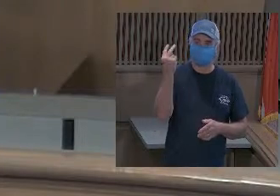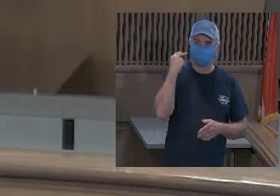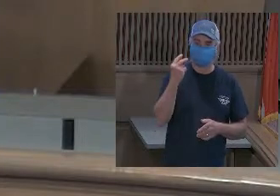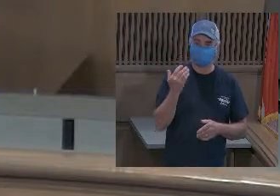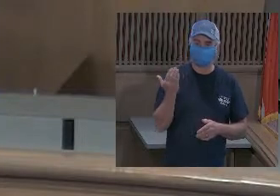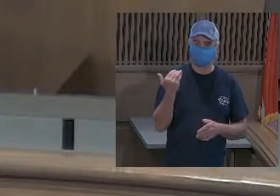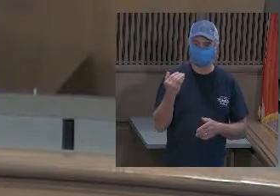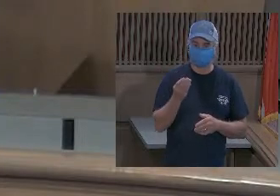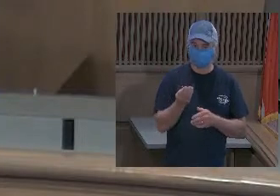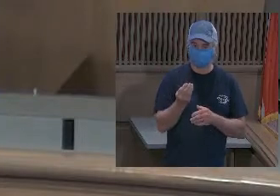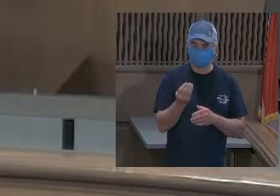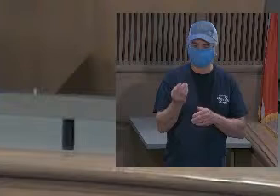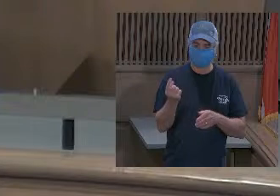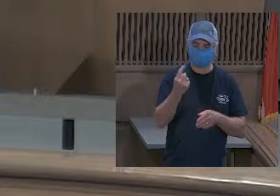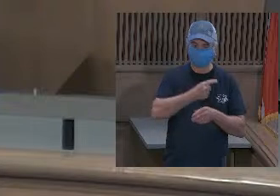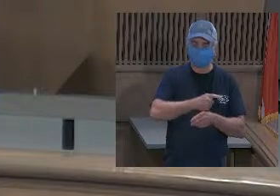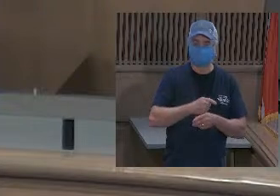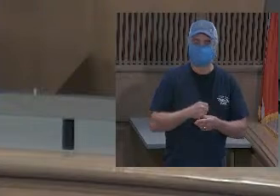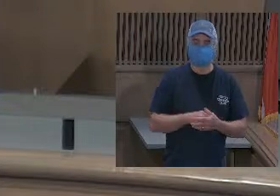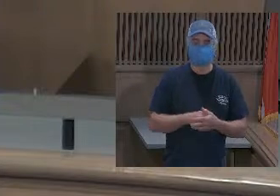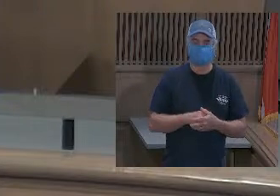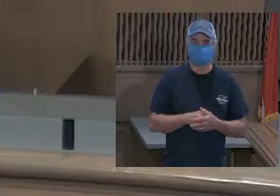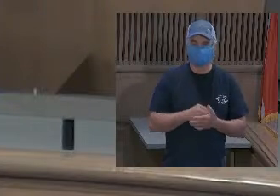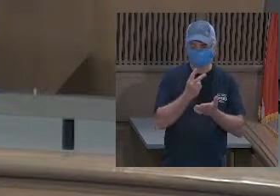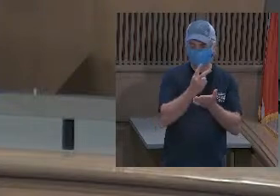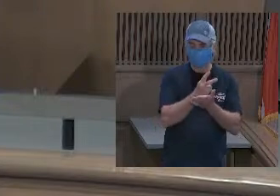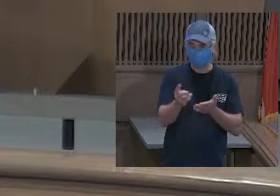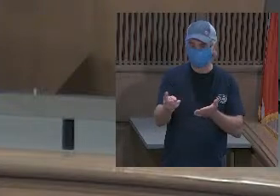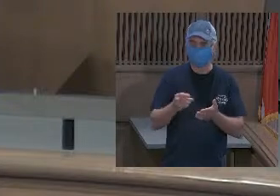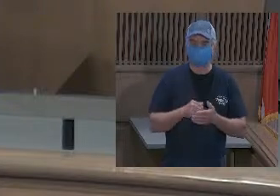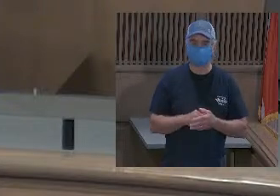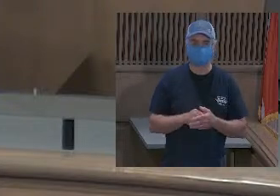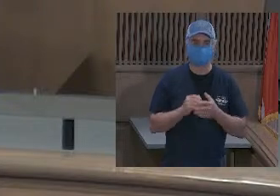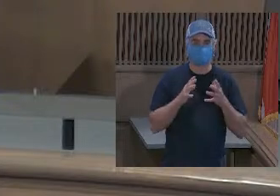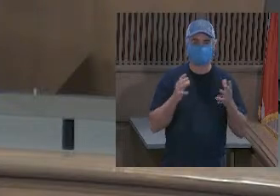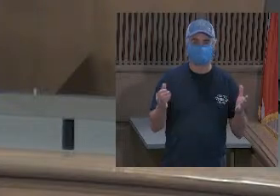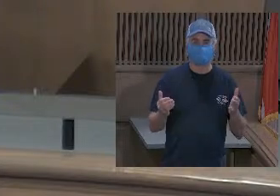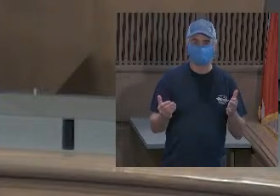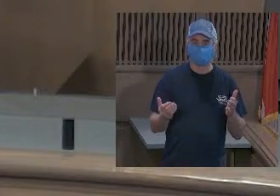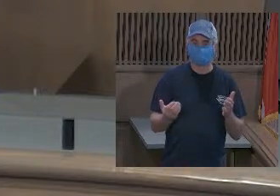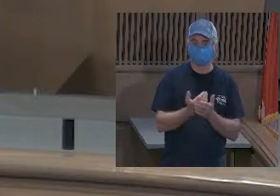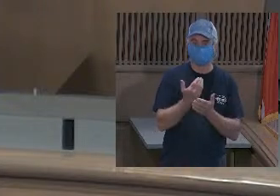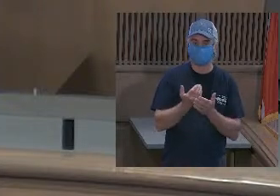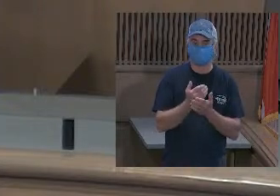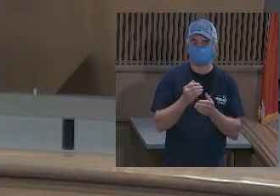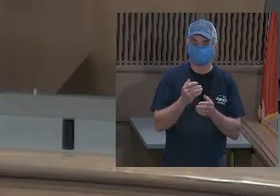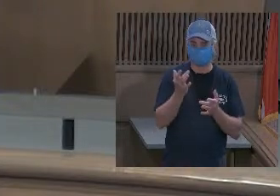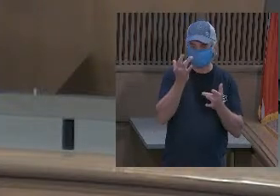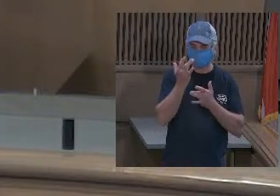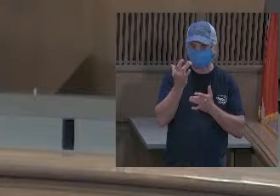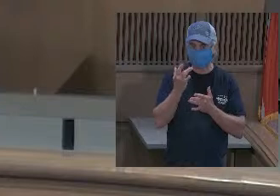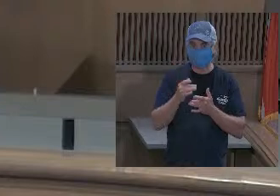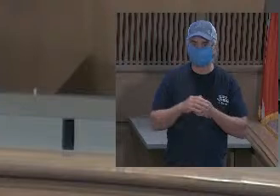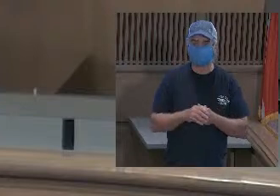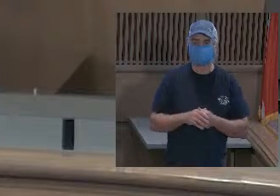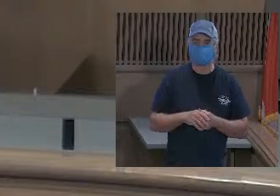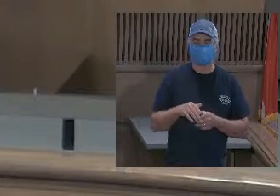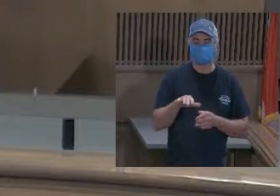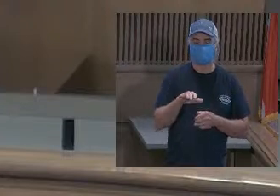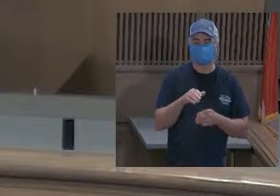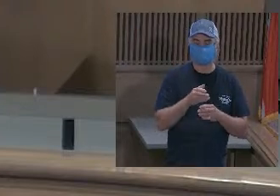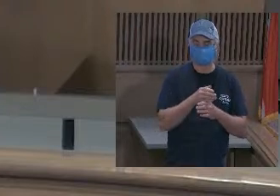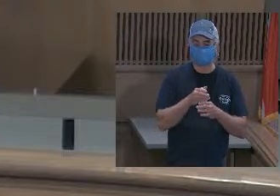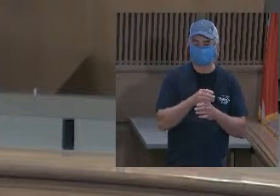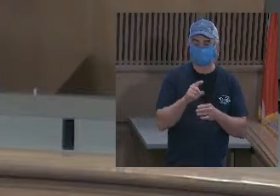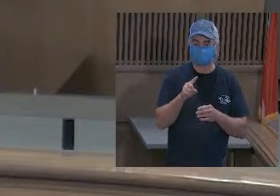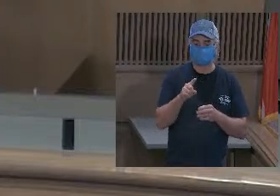14 days, there have been quite a lot of new cases. Per 100,000 people, that number